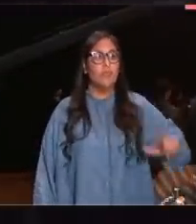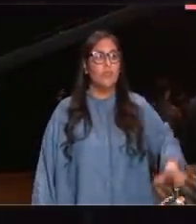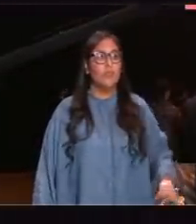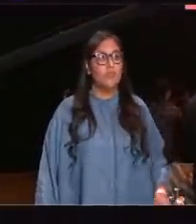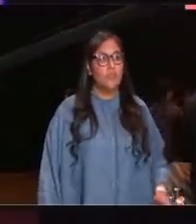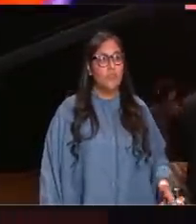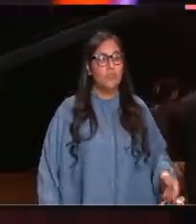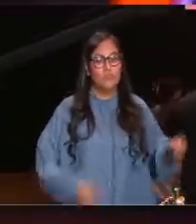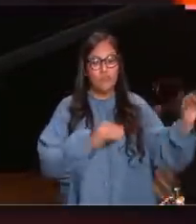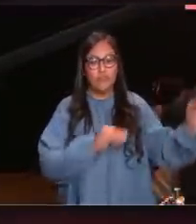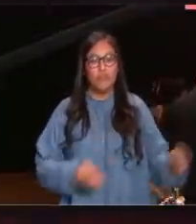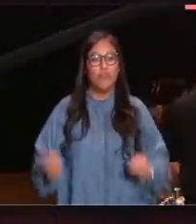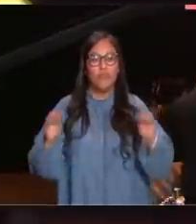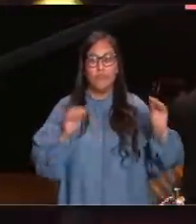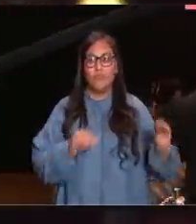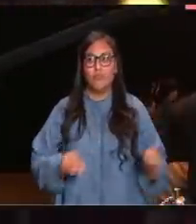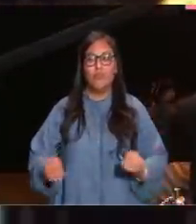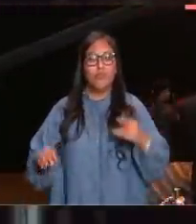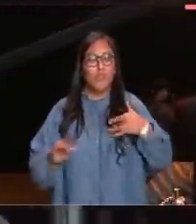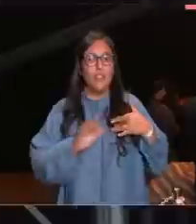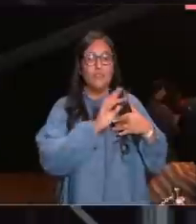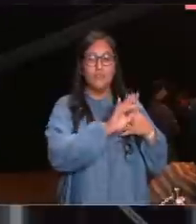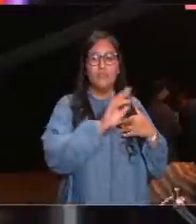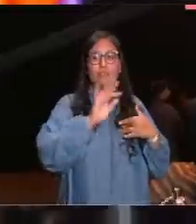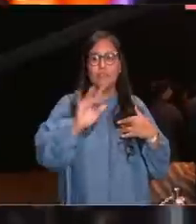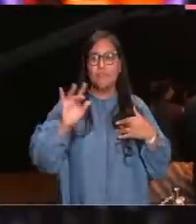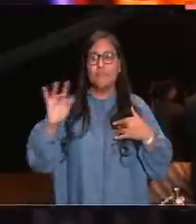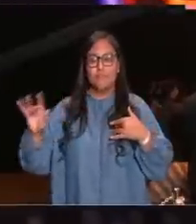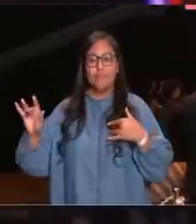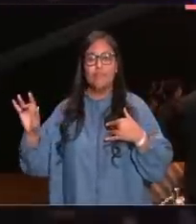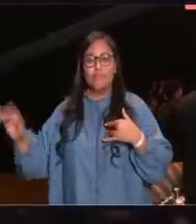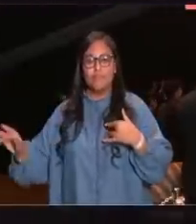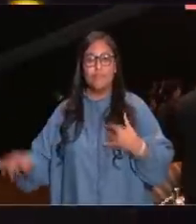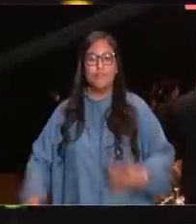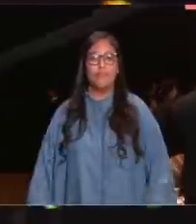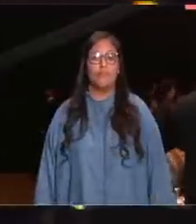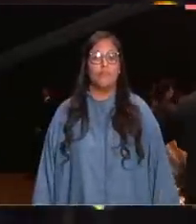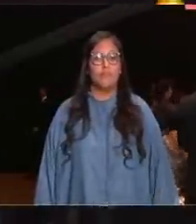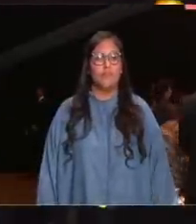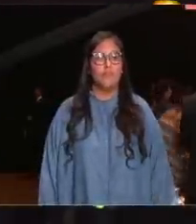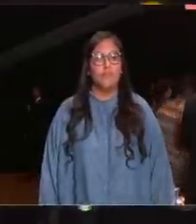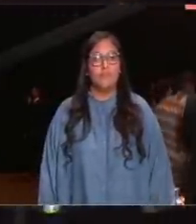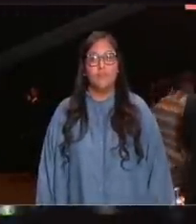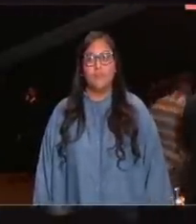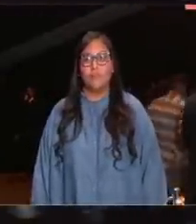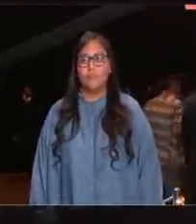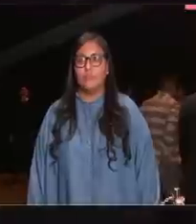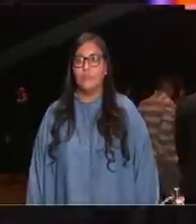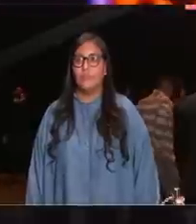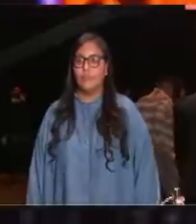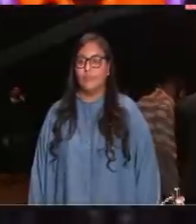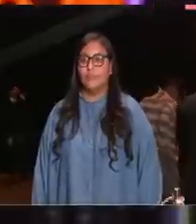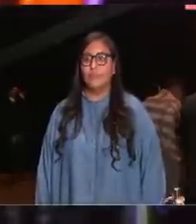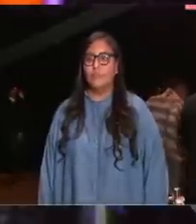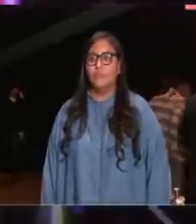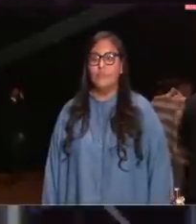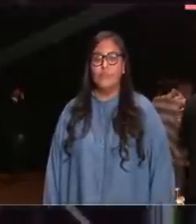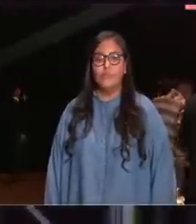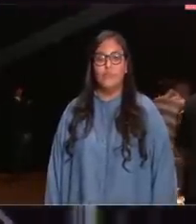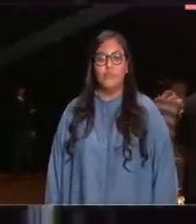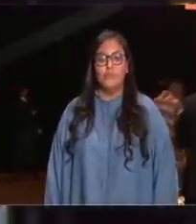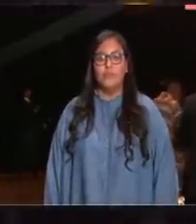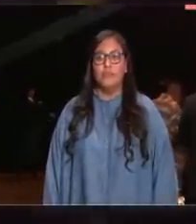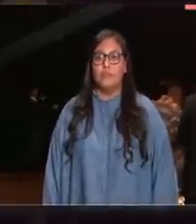that ministers. Let it be you that flows, Lord God. Unge cada músico, unge, Señor, cada